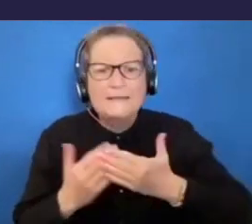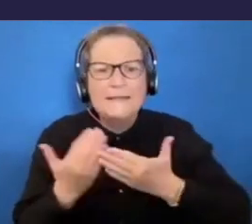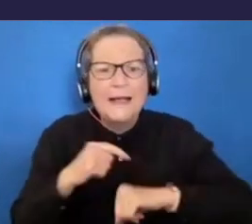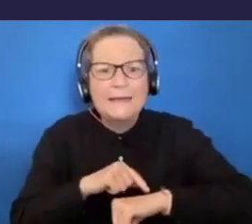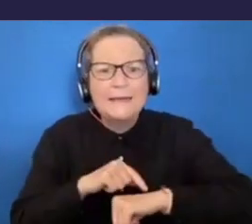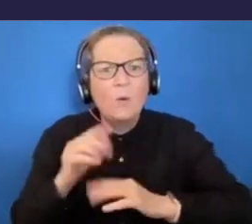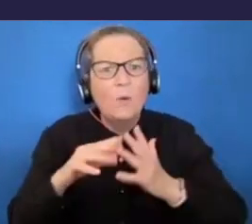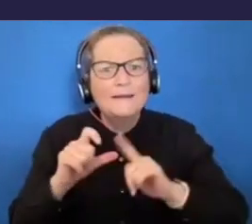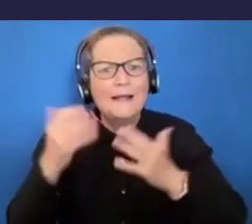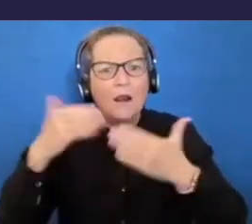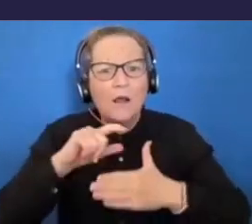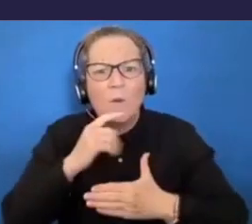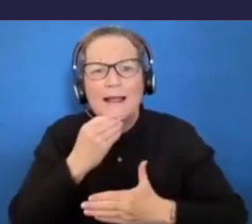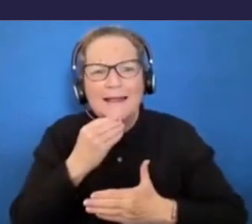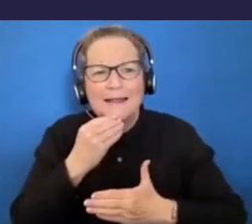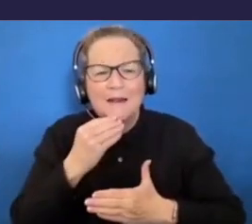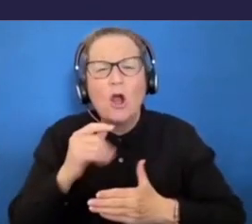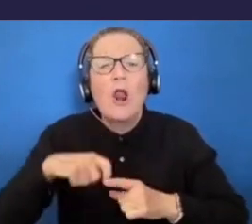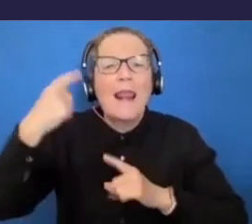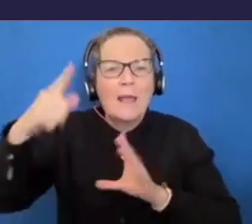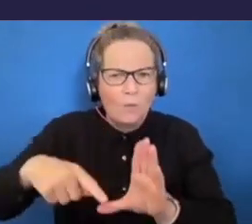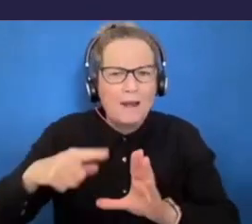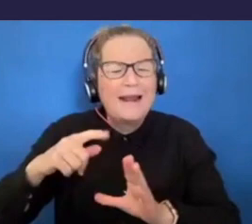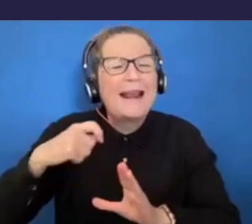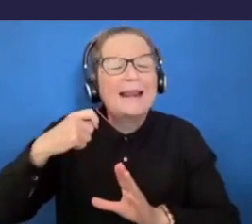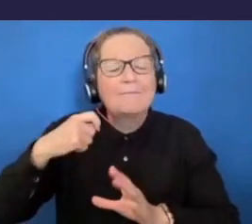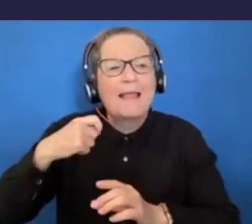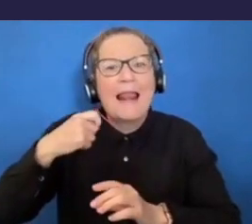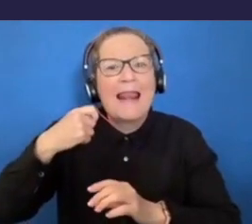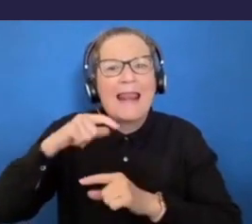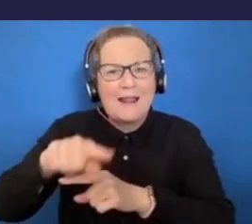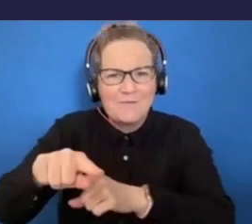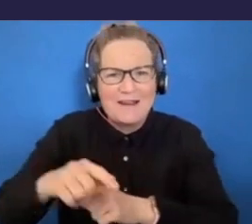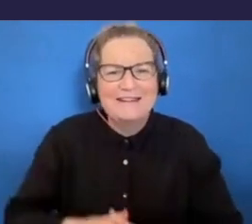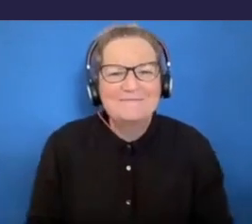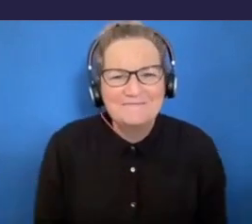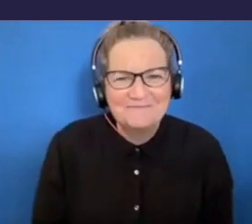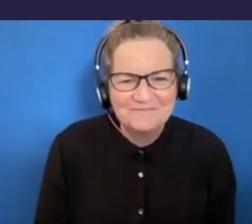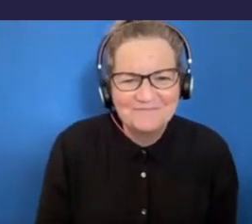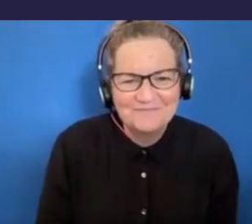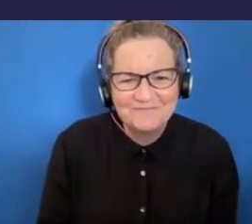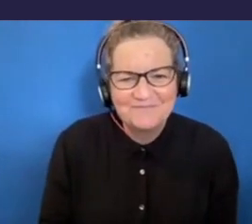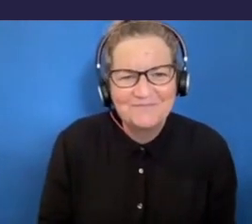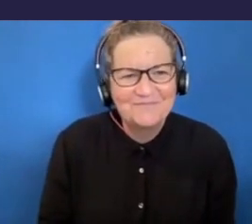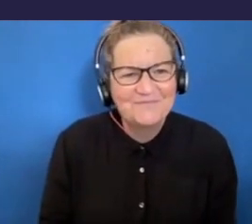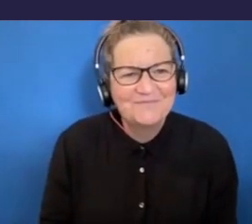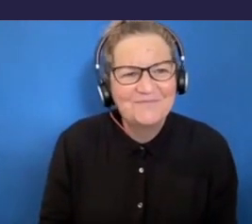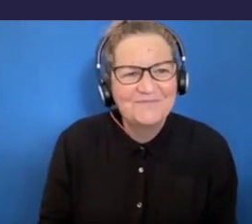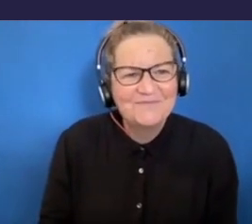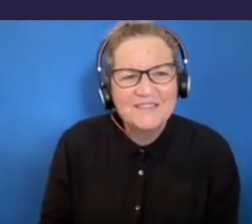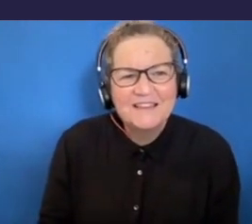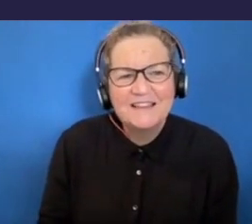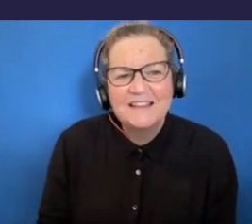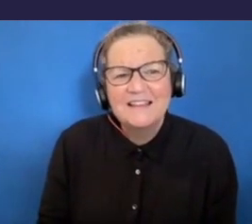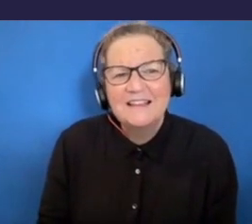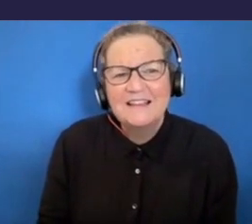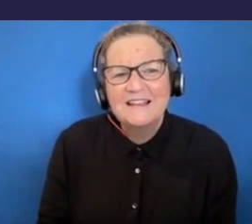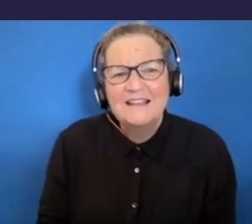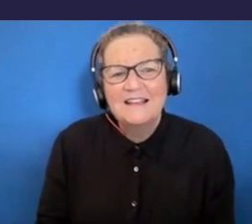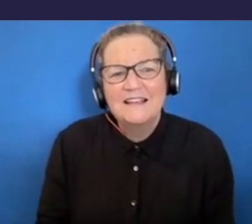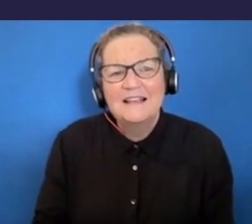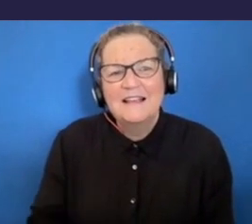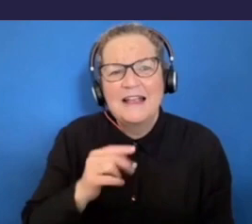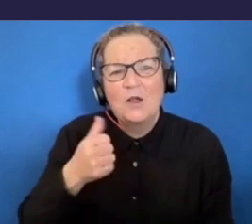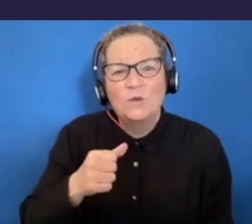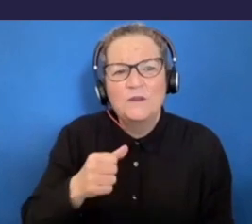night. Next Wednesday. Hey Jess. Jess, is it okay if I use your milk? Cool. Can I steal